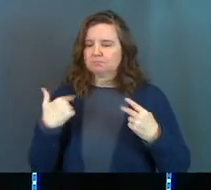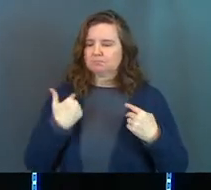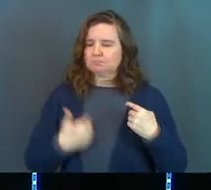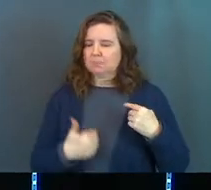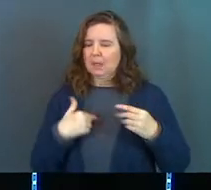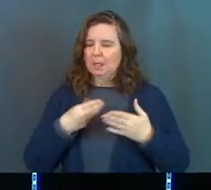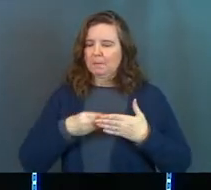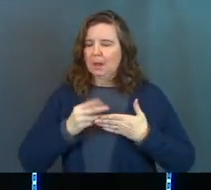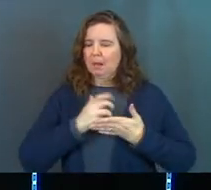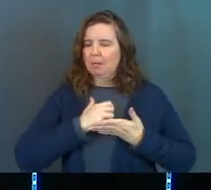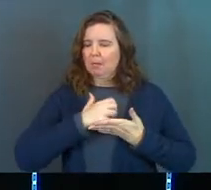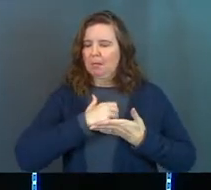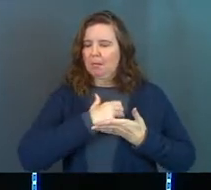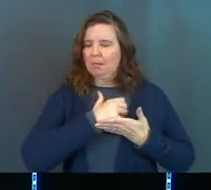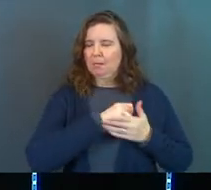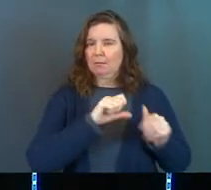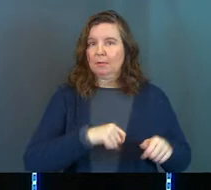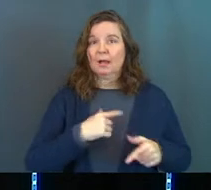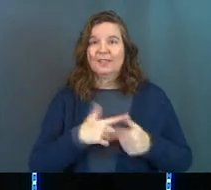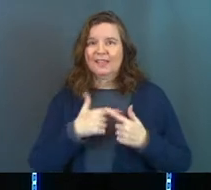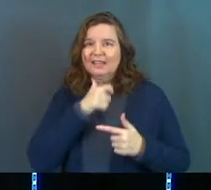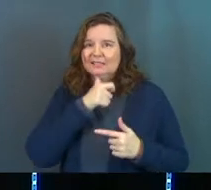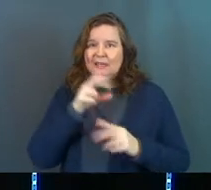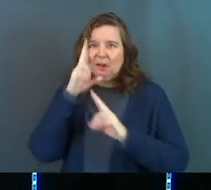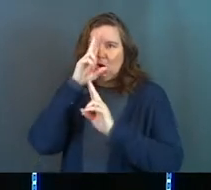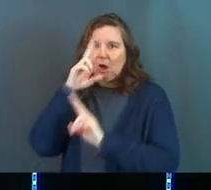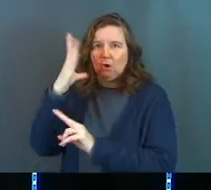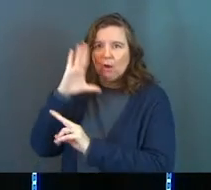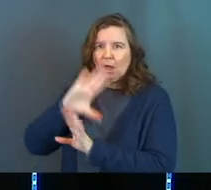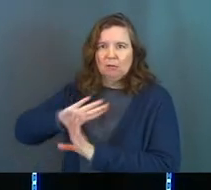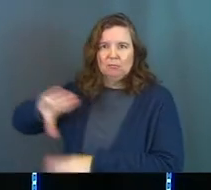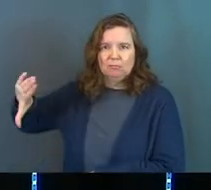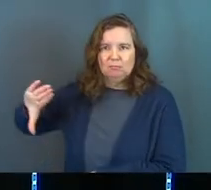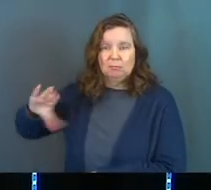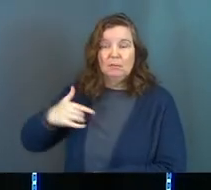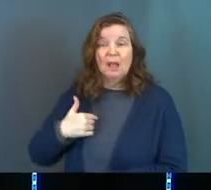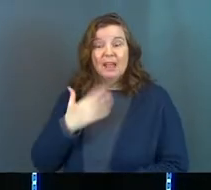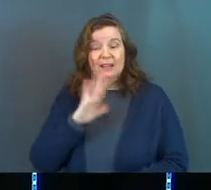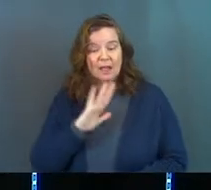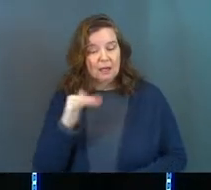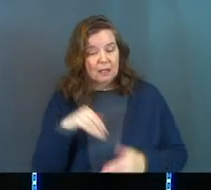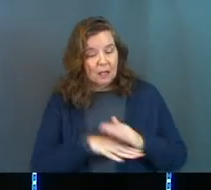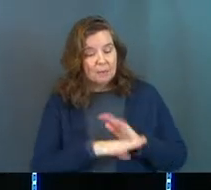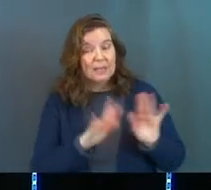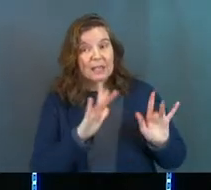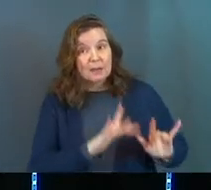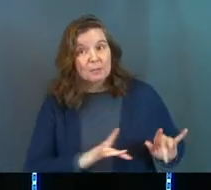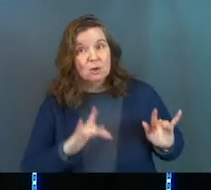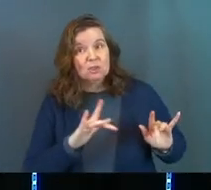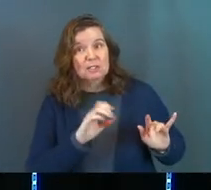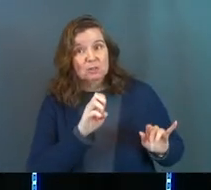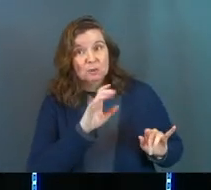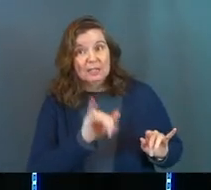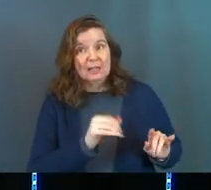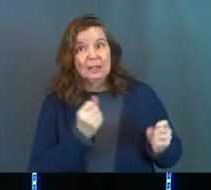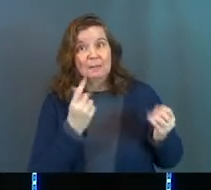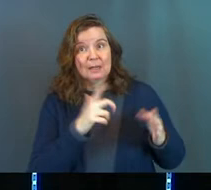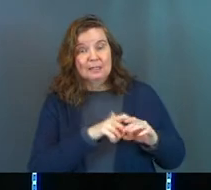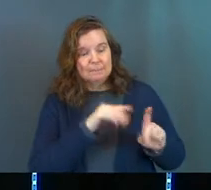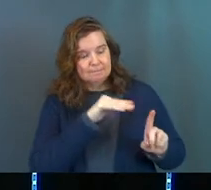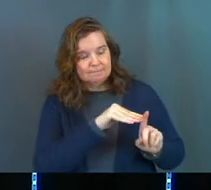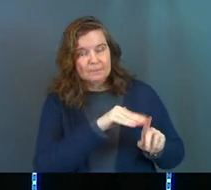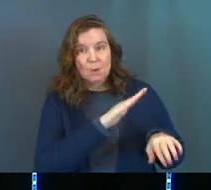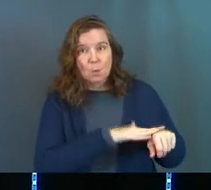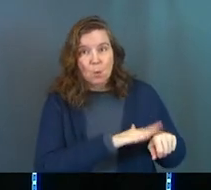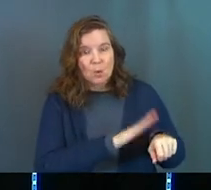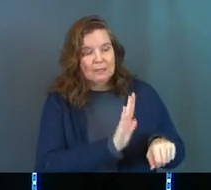thought it was about the money that they could make, and they did not honor God. And God had come in mercy to Eli and warned